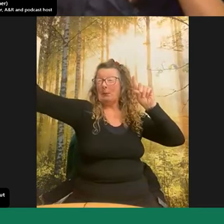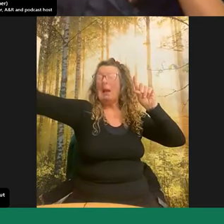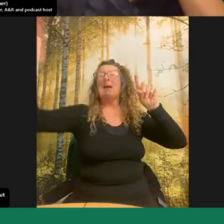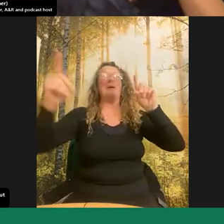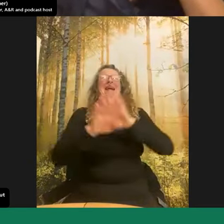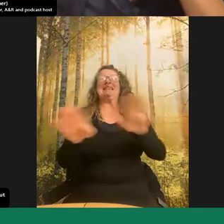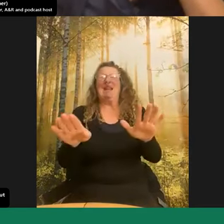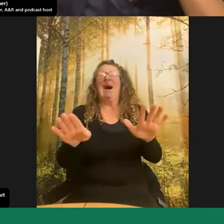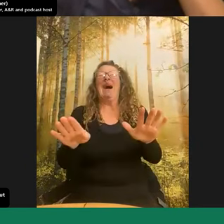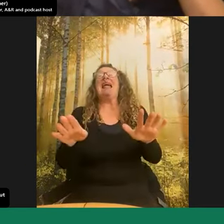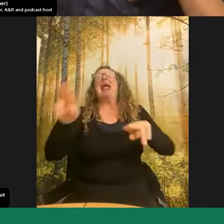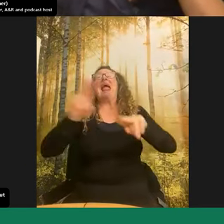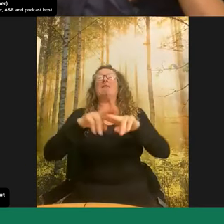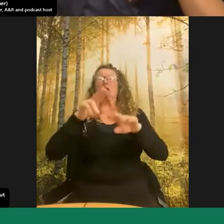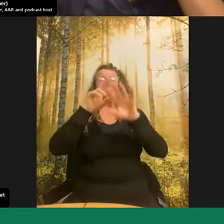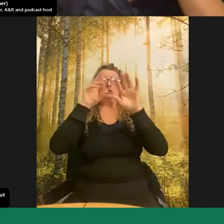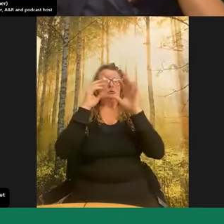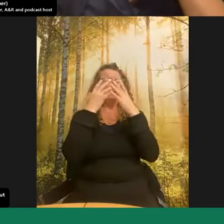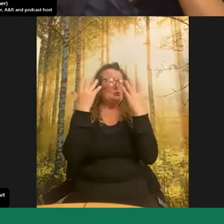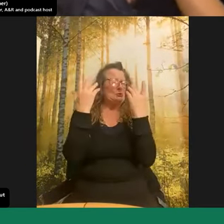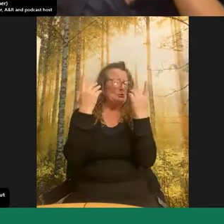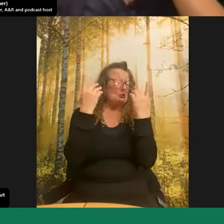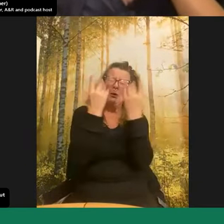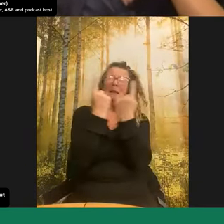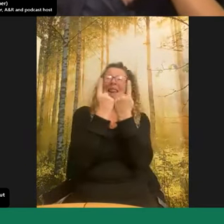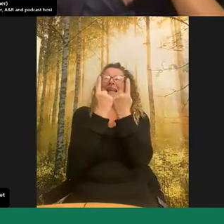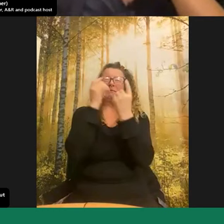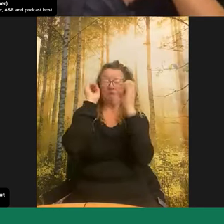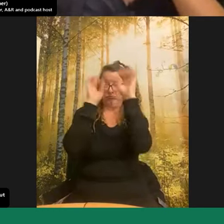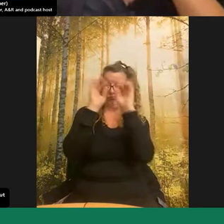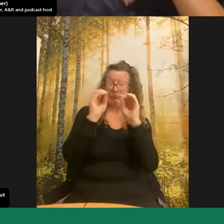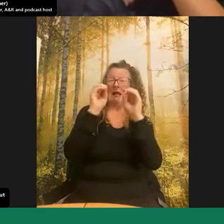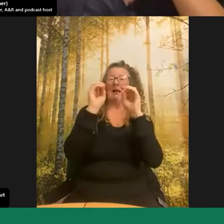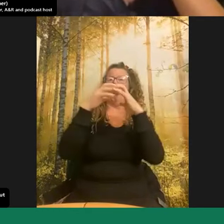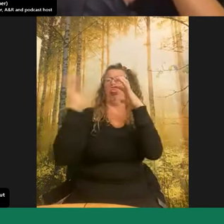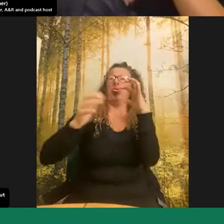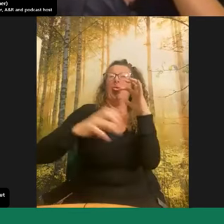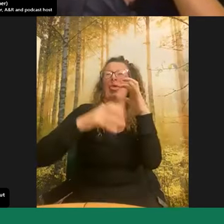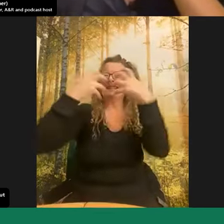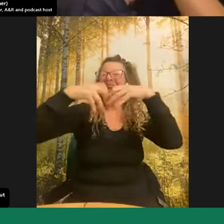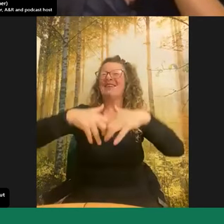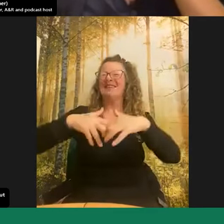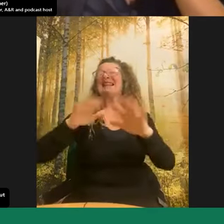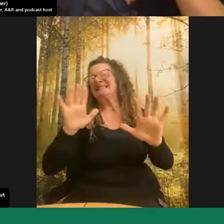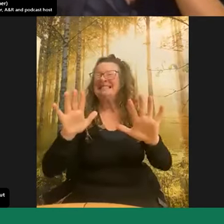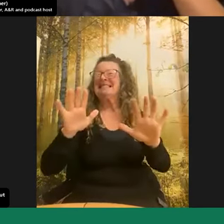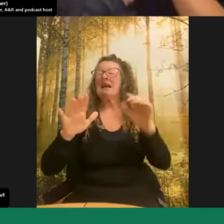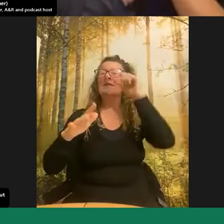room, it could crash. So yes, it could expand, would require more rooms